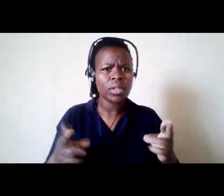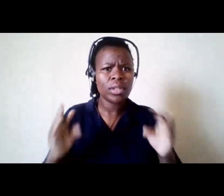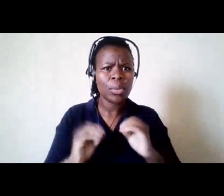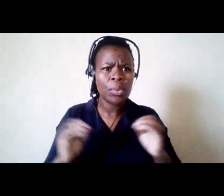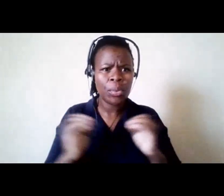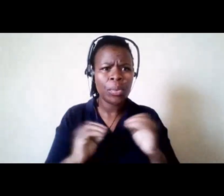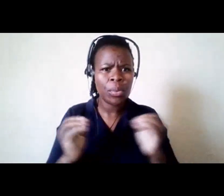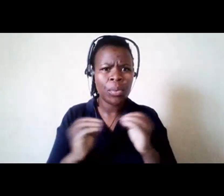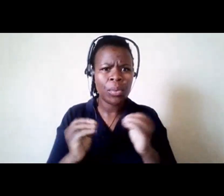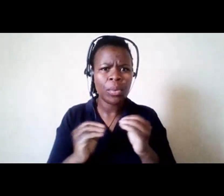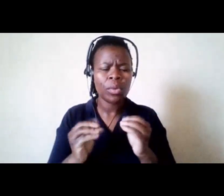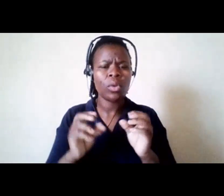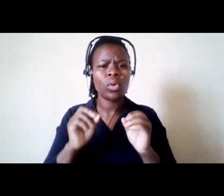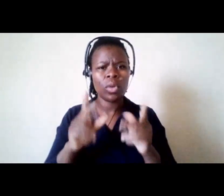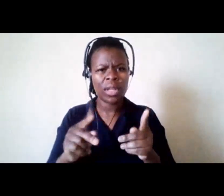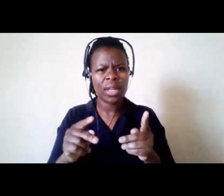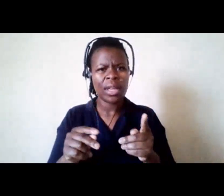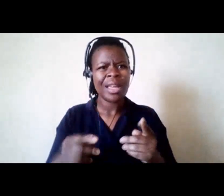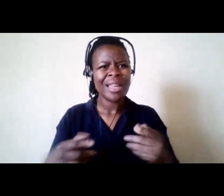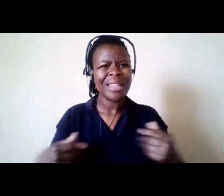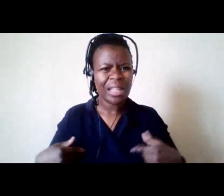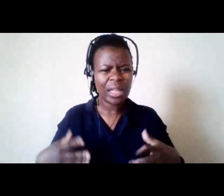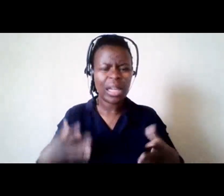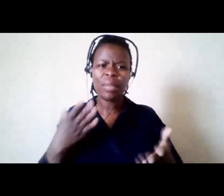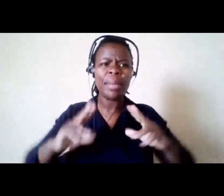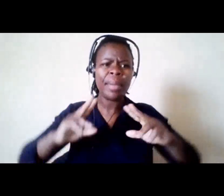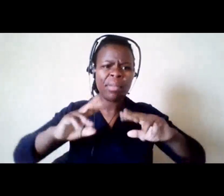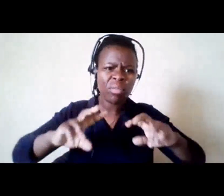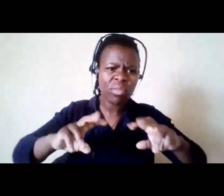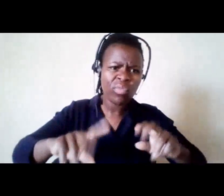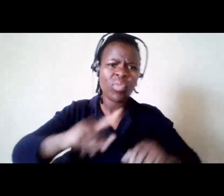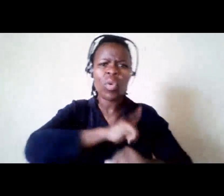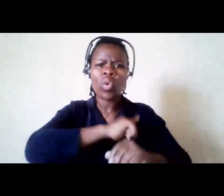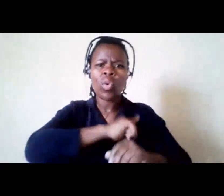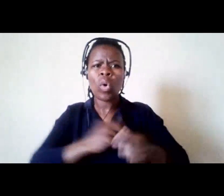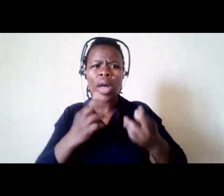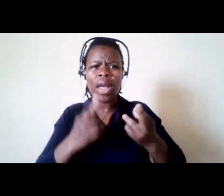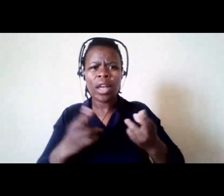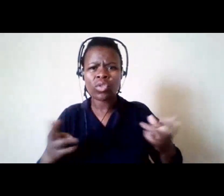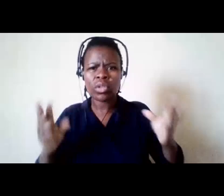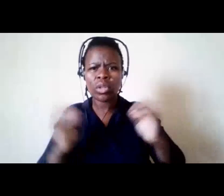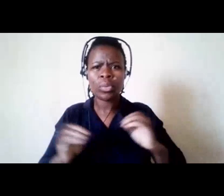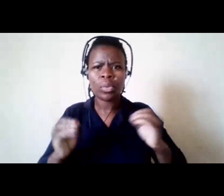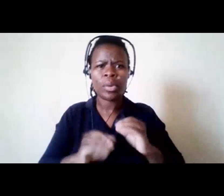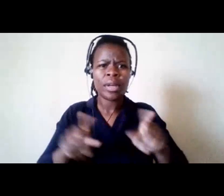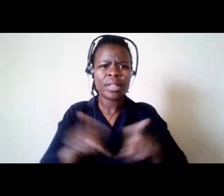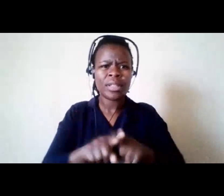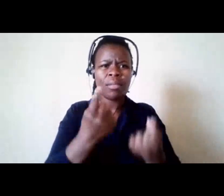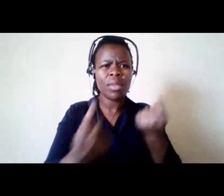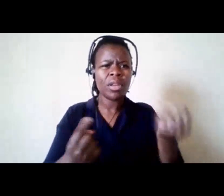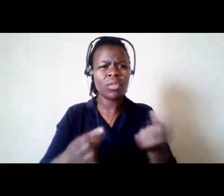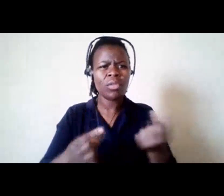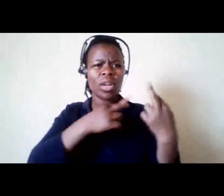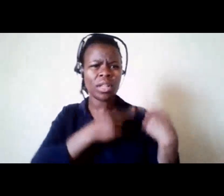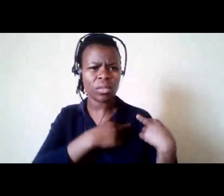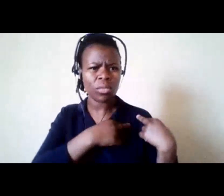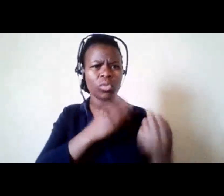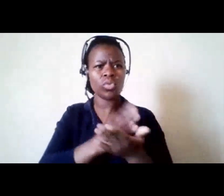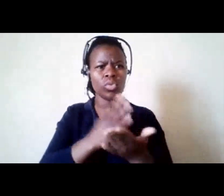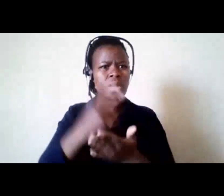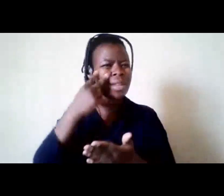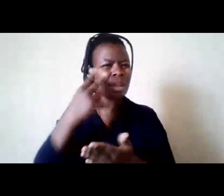the reason why there are no resources, going deeper, when I clock to the individuals who are responsible, I will see that is their attitude